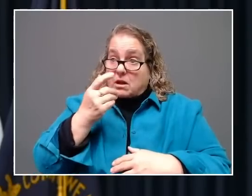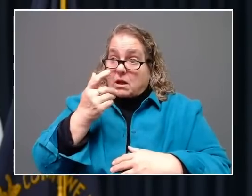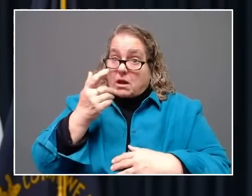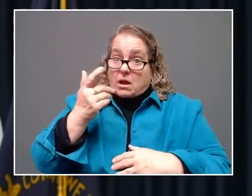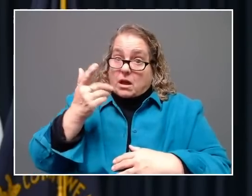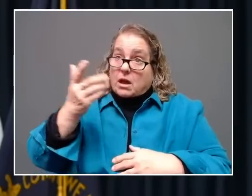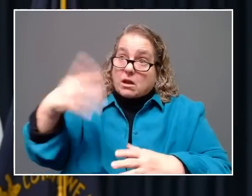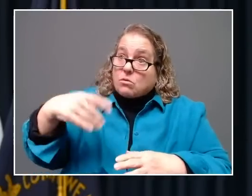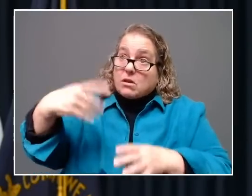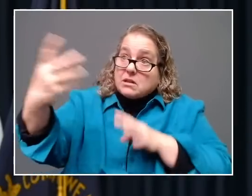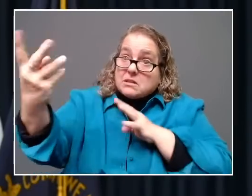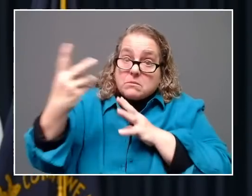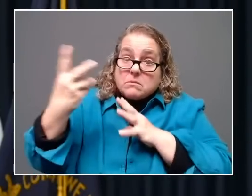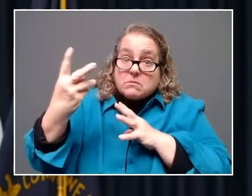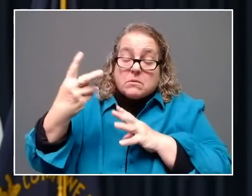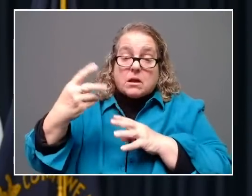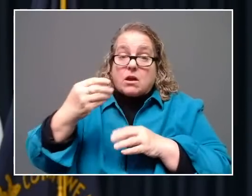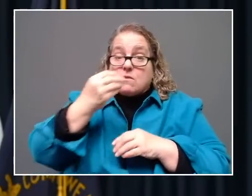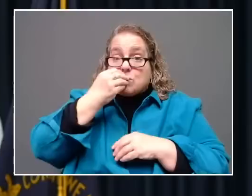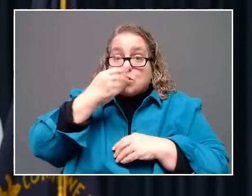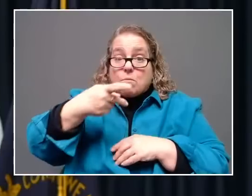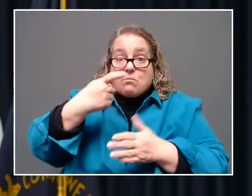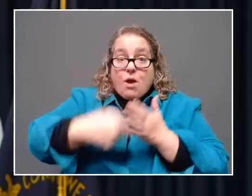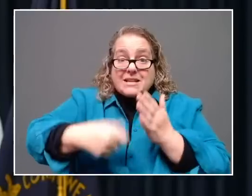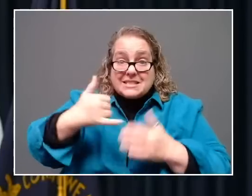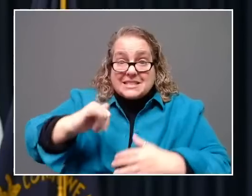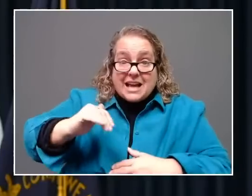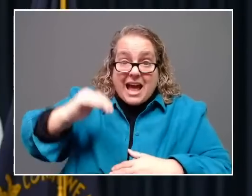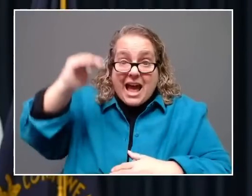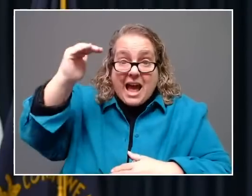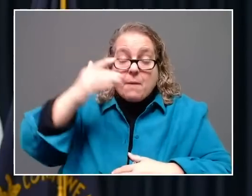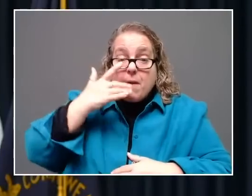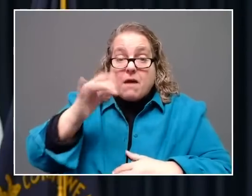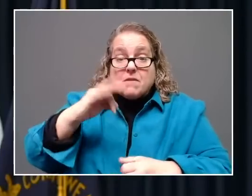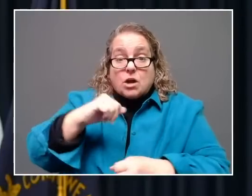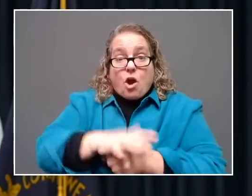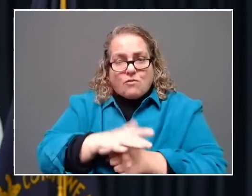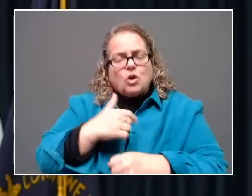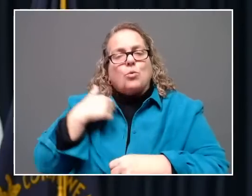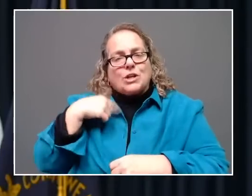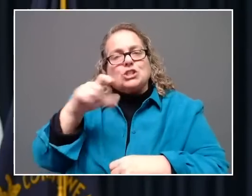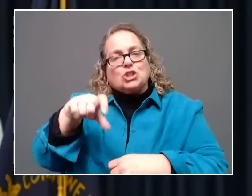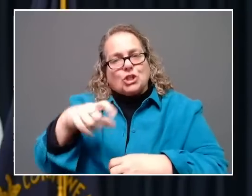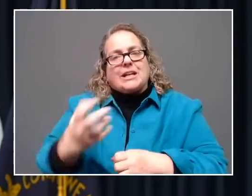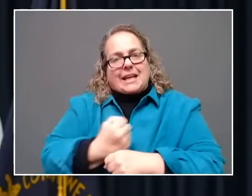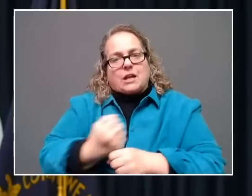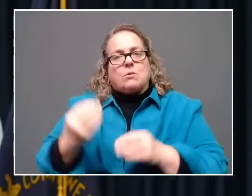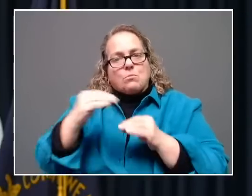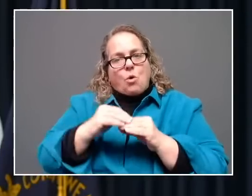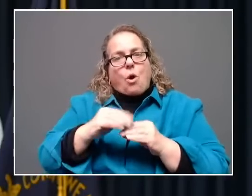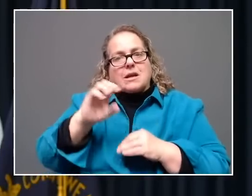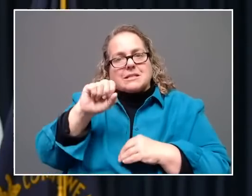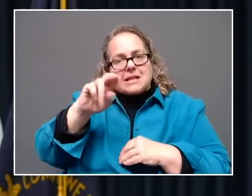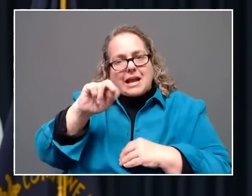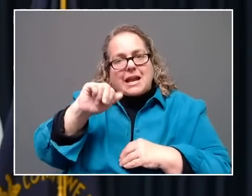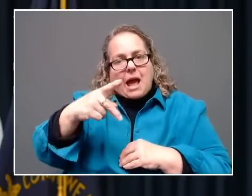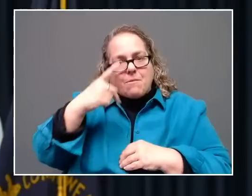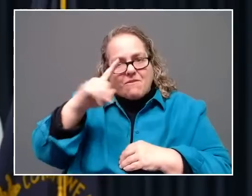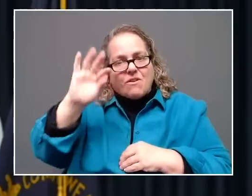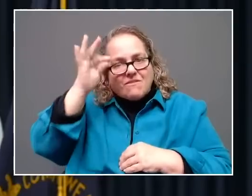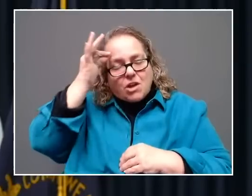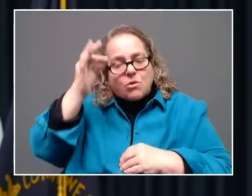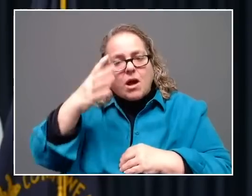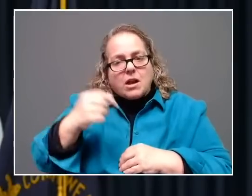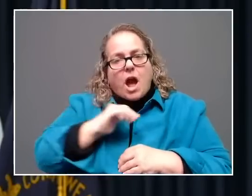COVID and food prices are still way up, then we should get additional SNAP benefits from the federal government and our kids should have enough to eat.